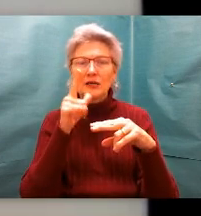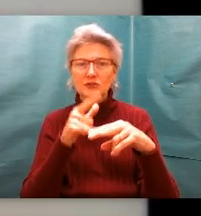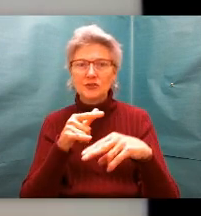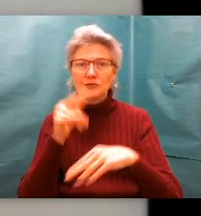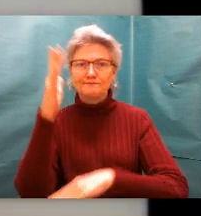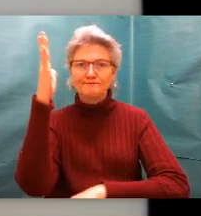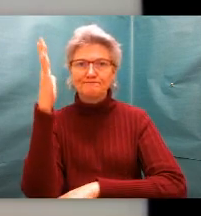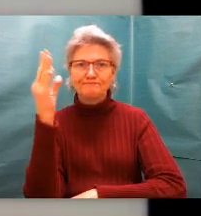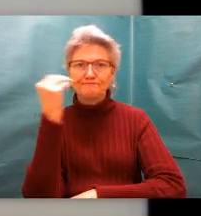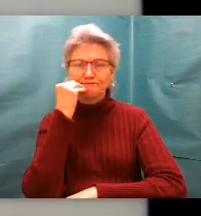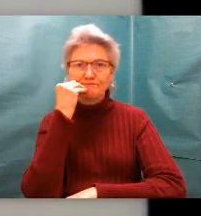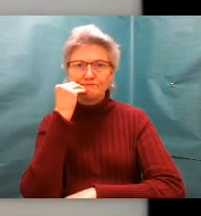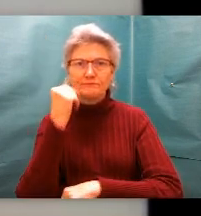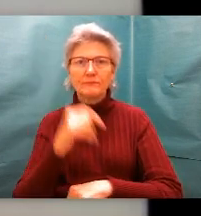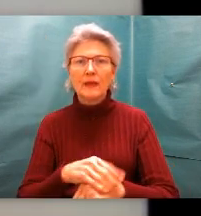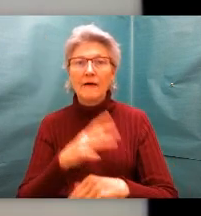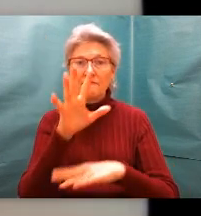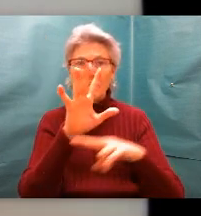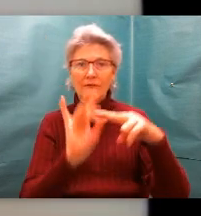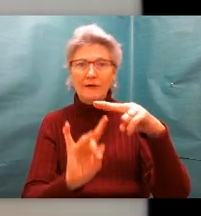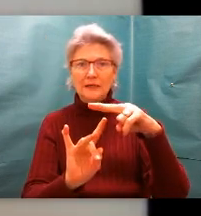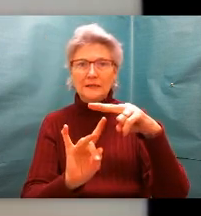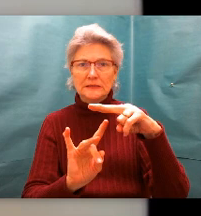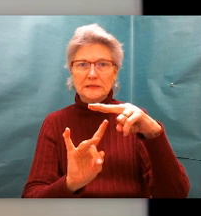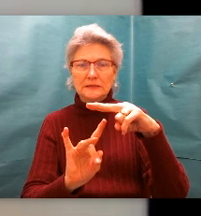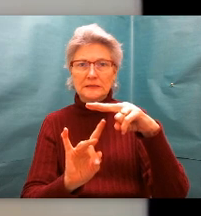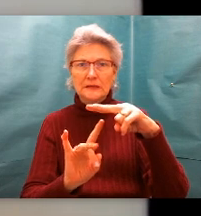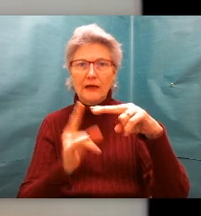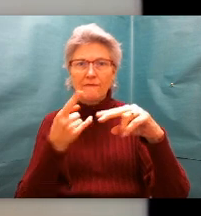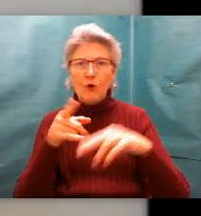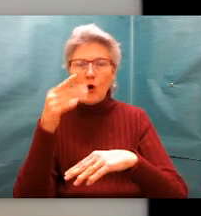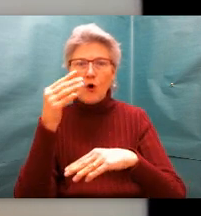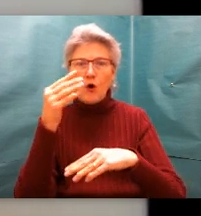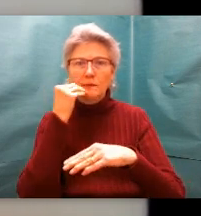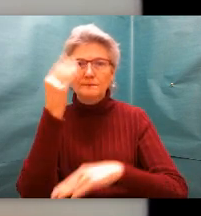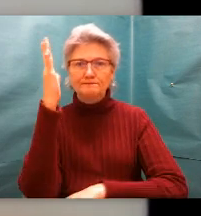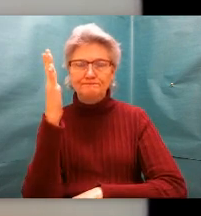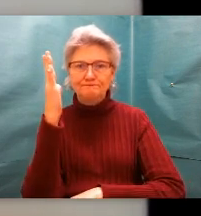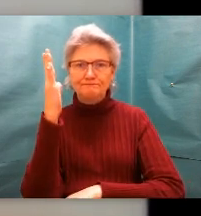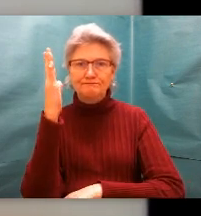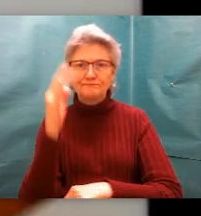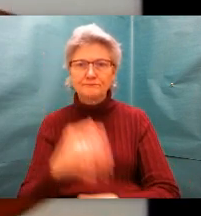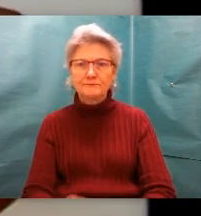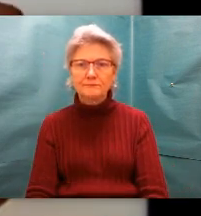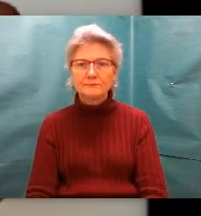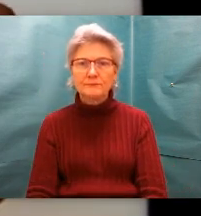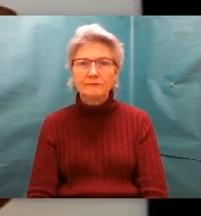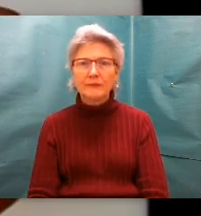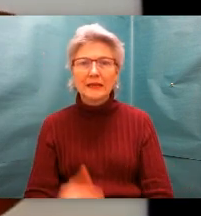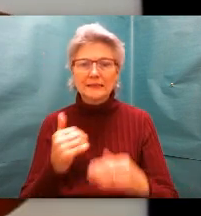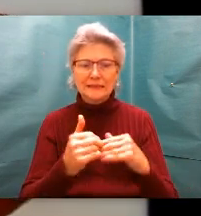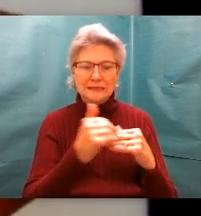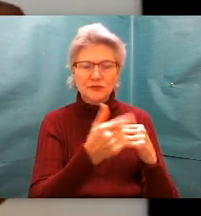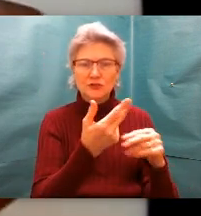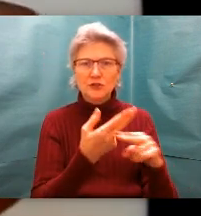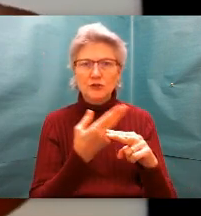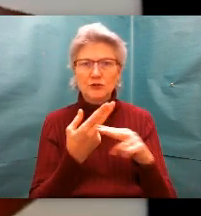So I'm going to shade in 5 pieces to represent the 5 slices that she